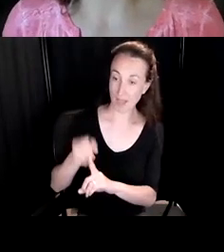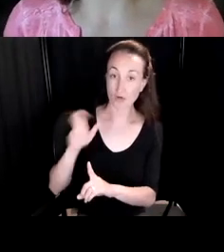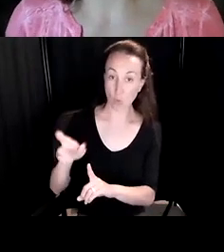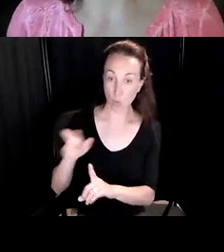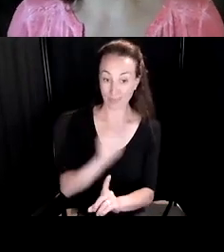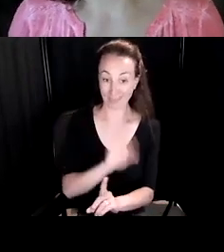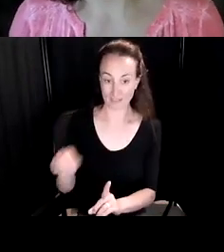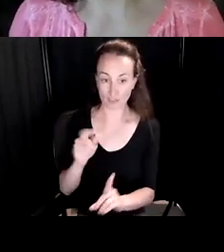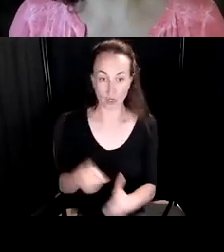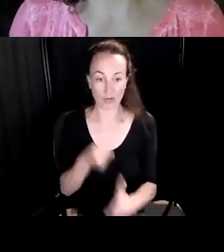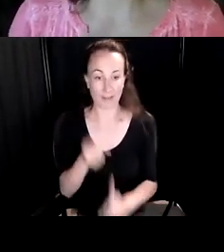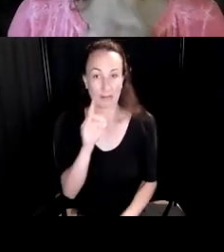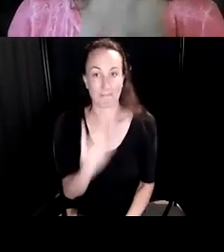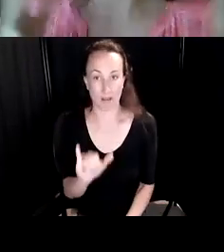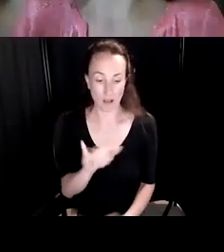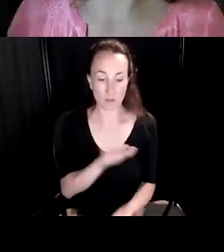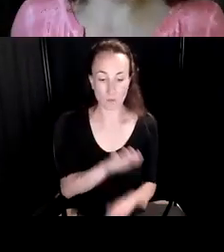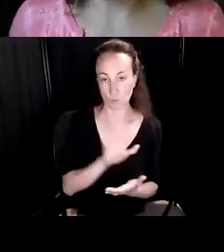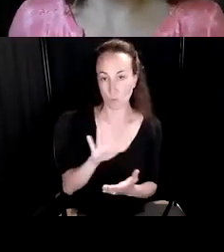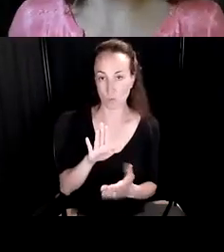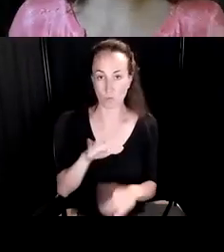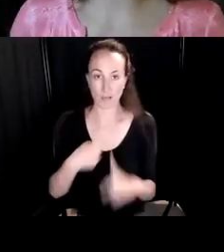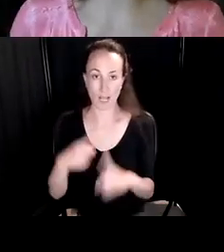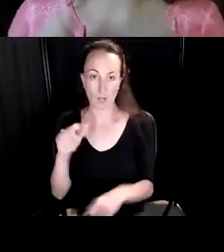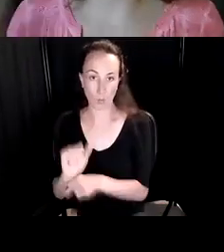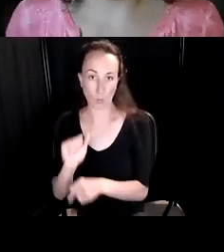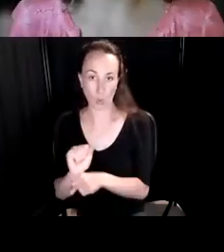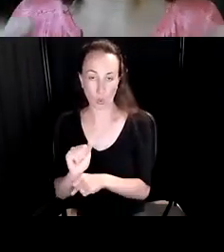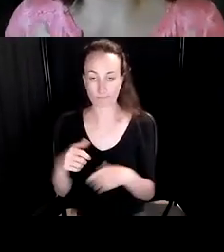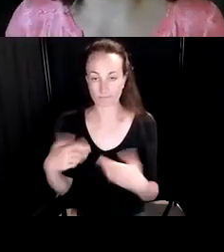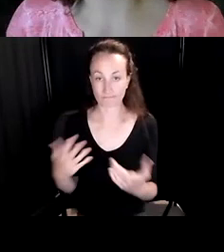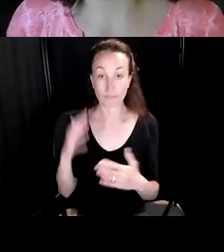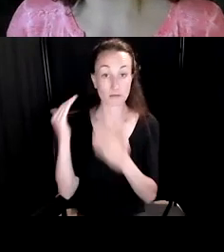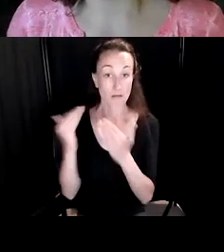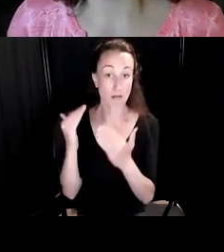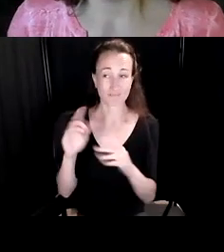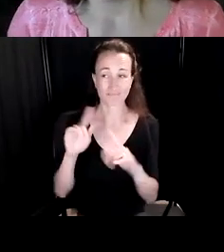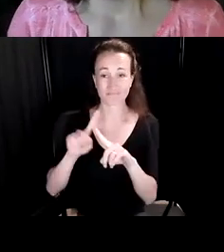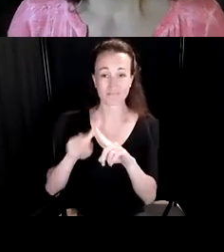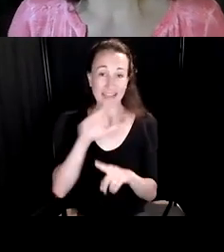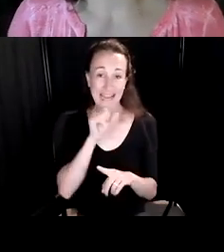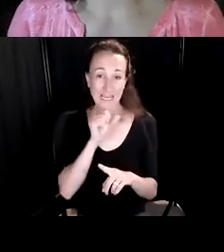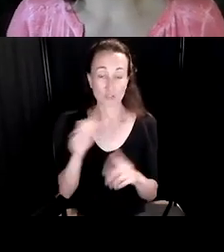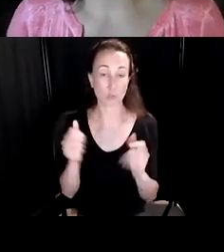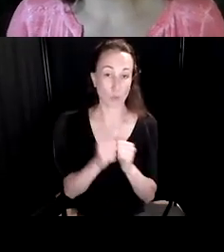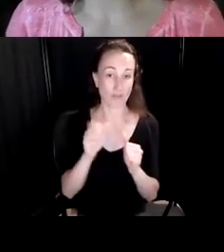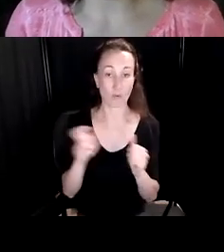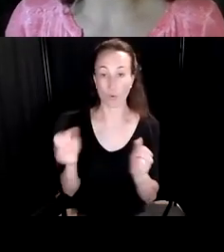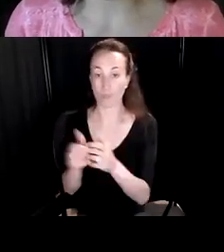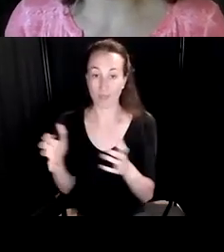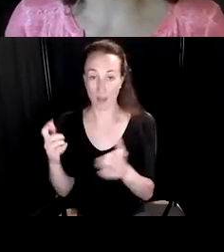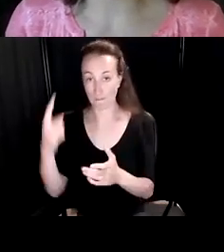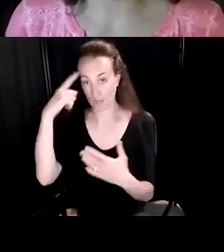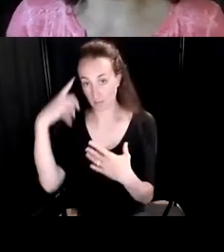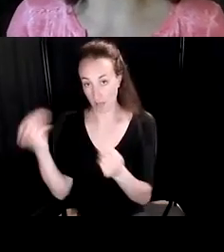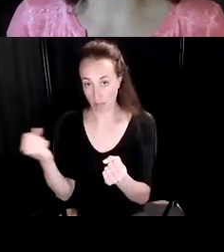work activities, both in adults of all ages, with or without mental health conditions. And then we